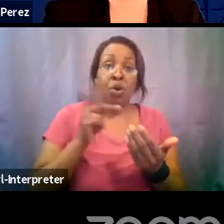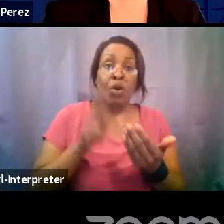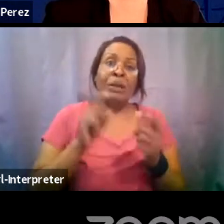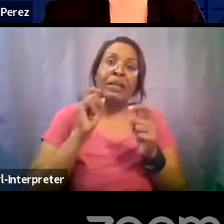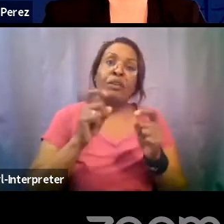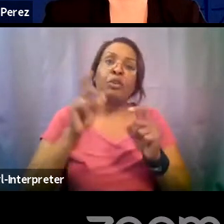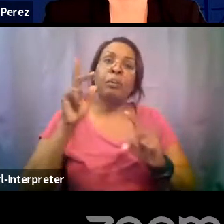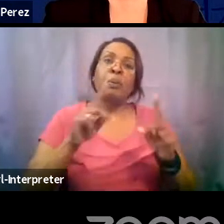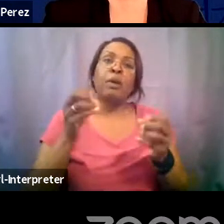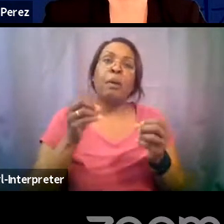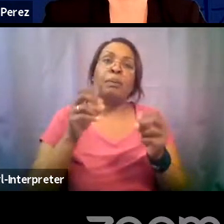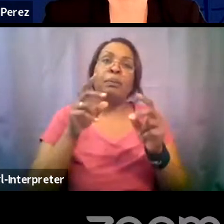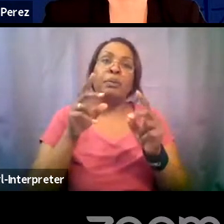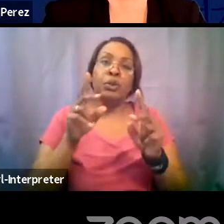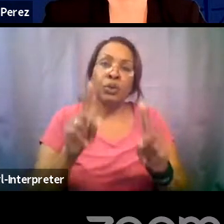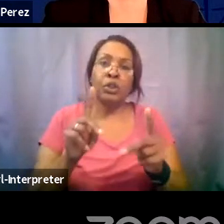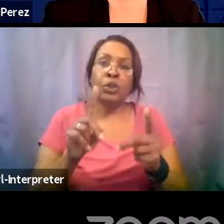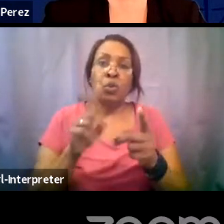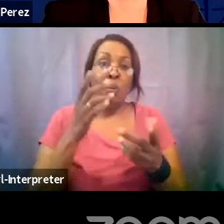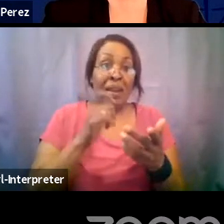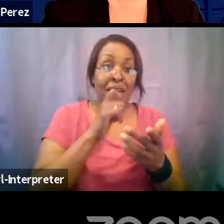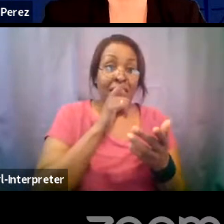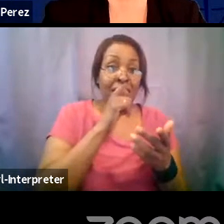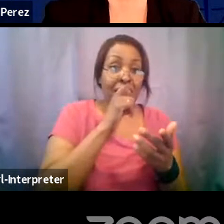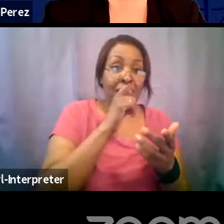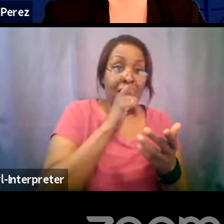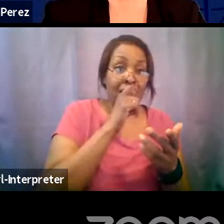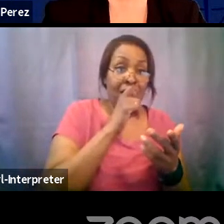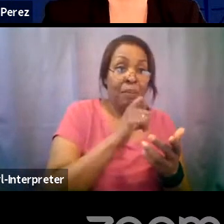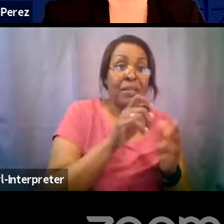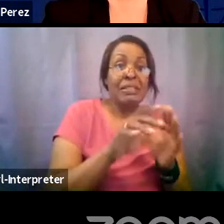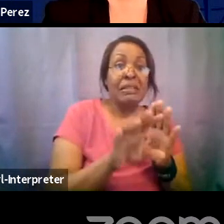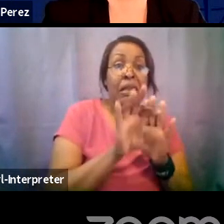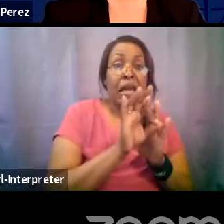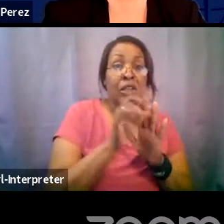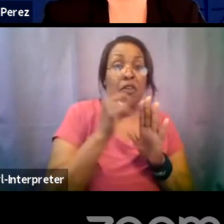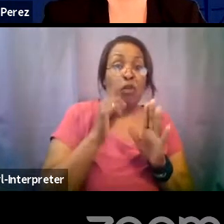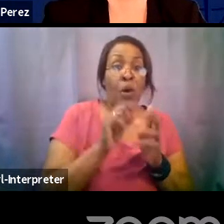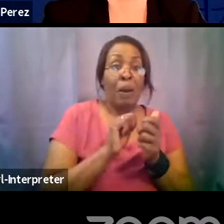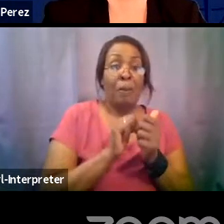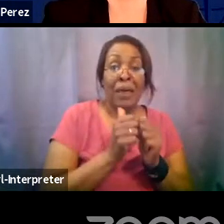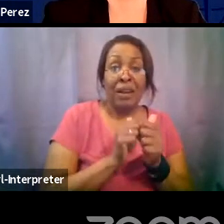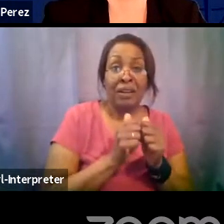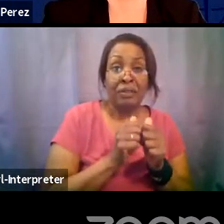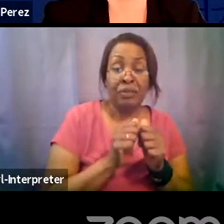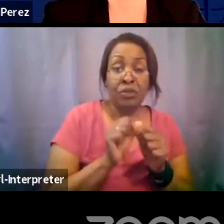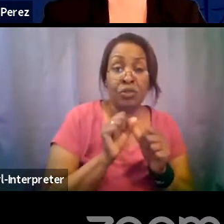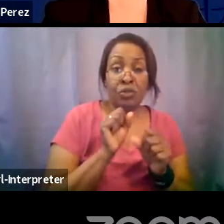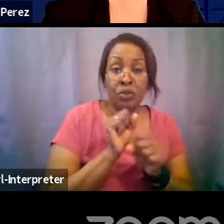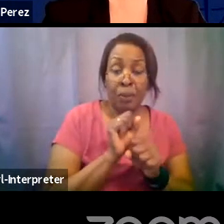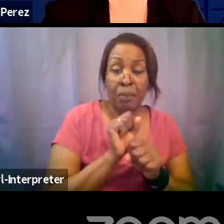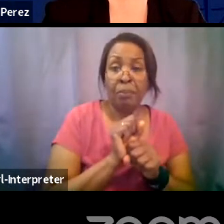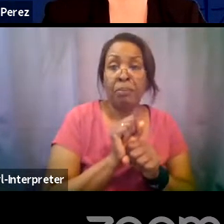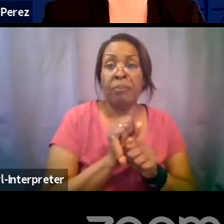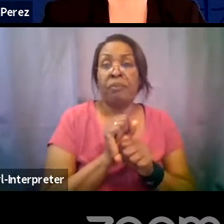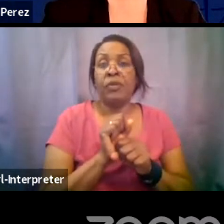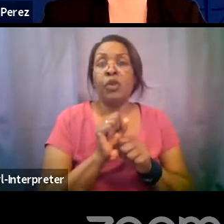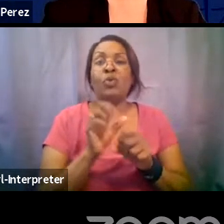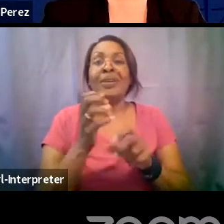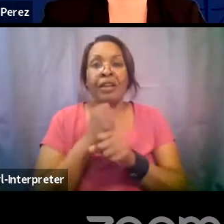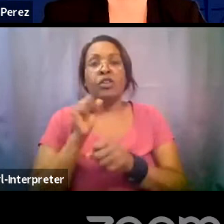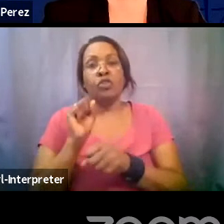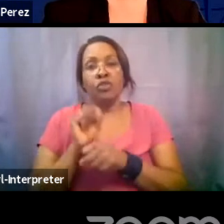people the ability that may not be selected for a competitive posting for air traffic controls to get a